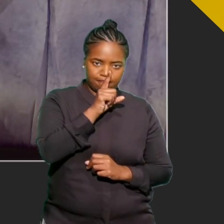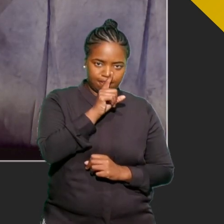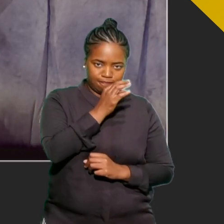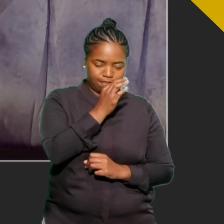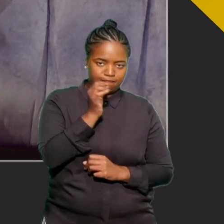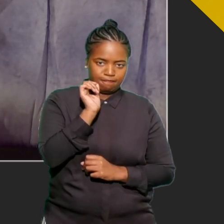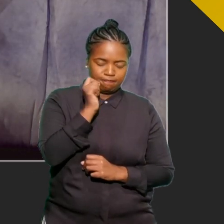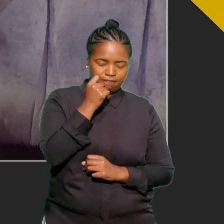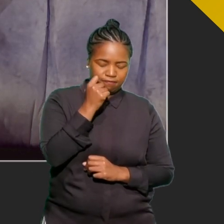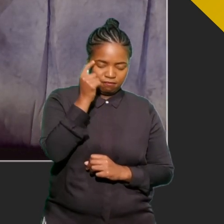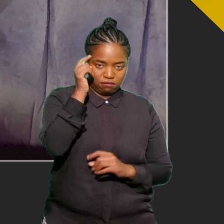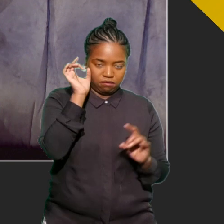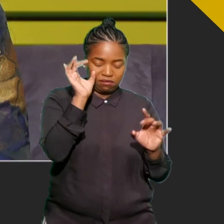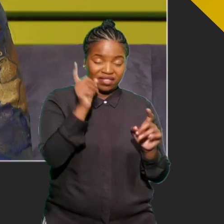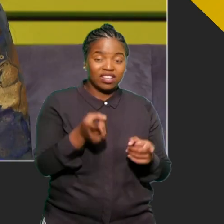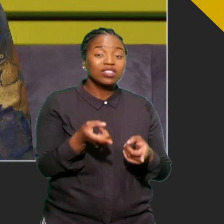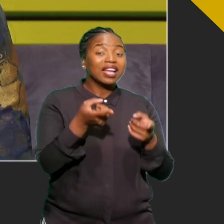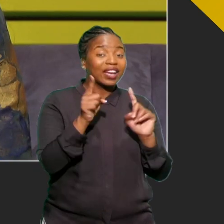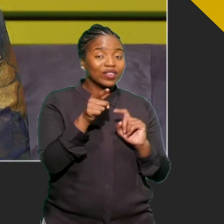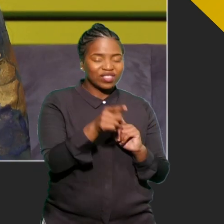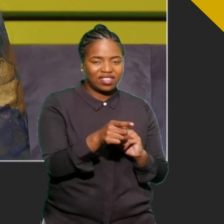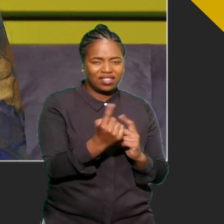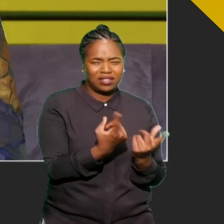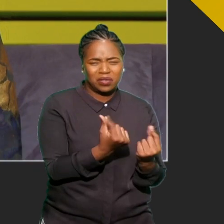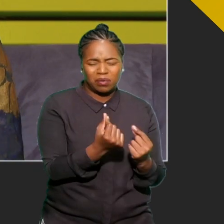it. Mm. So the trauma and the dangers that it's doing,